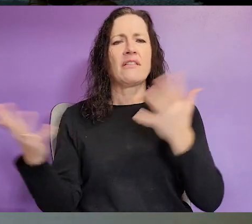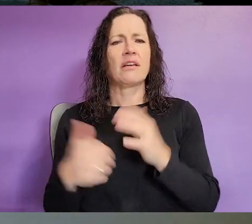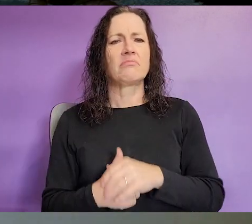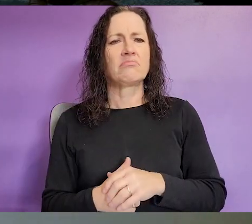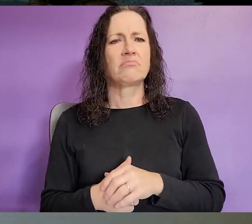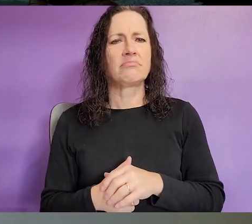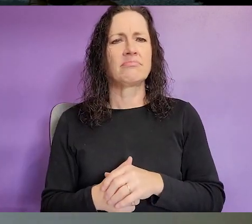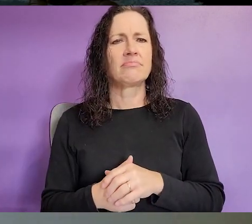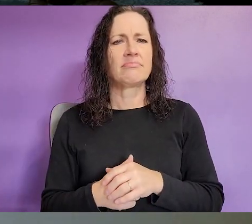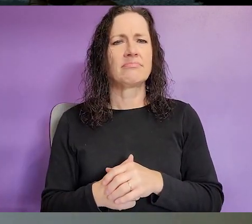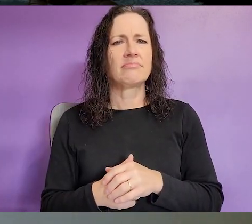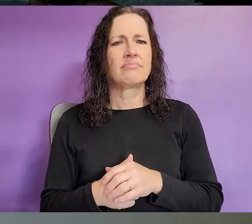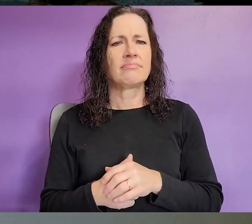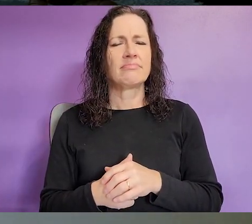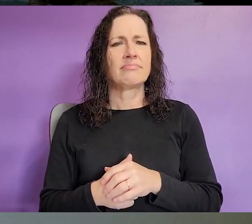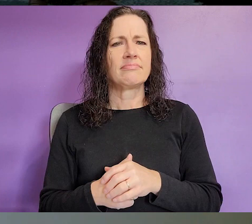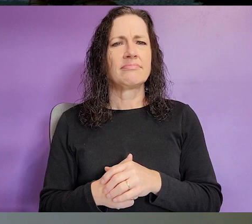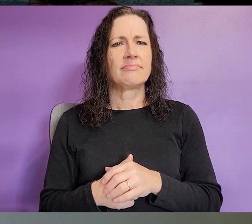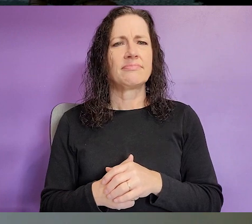thing.